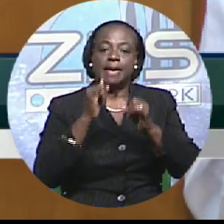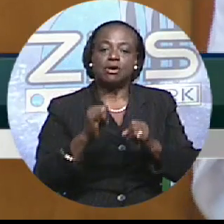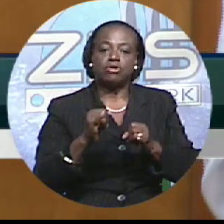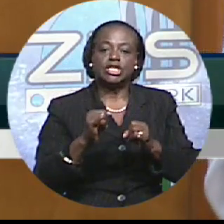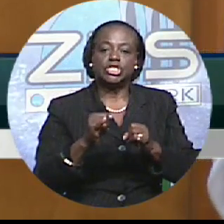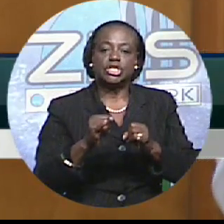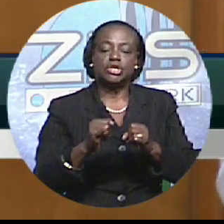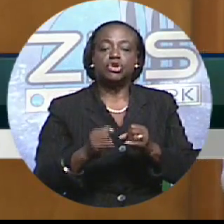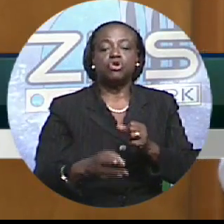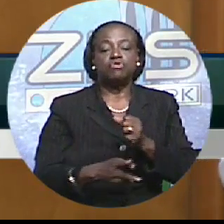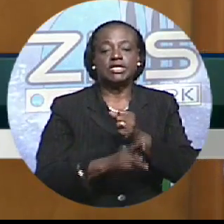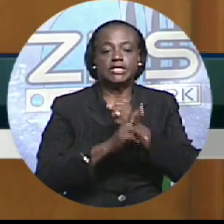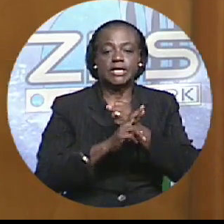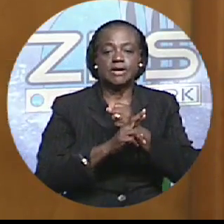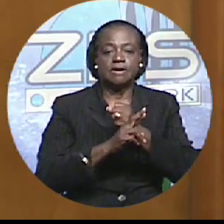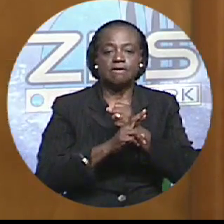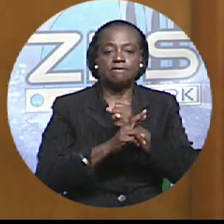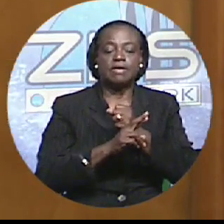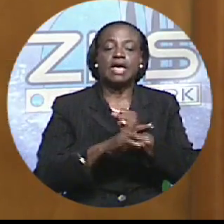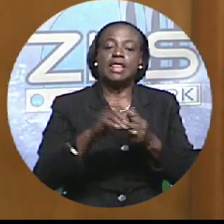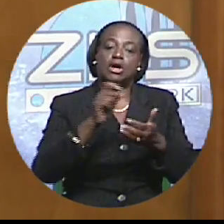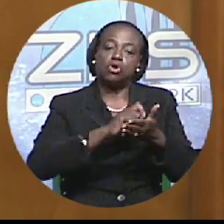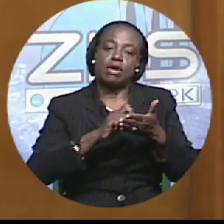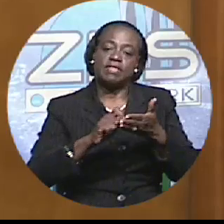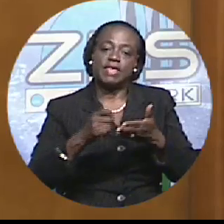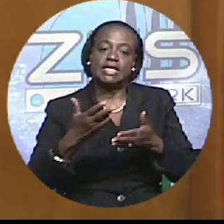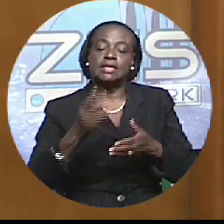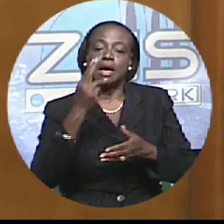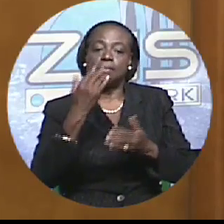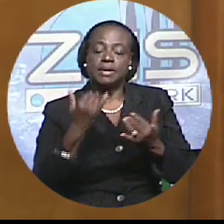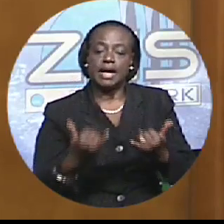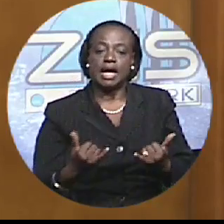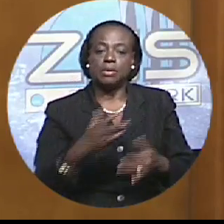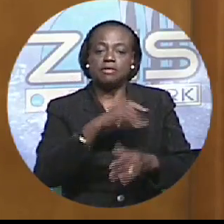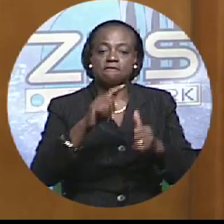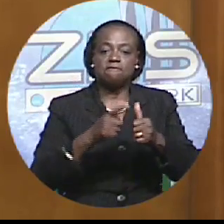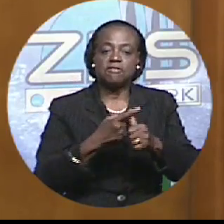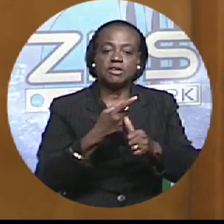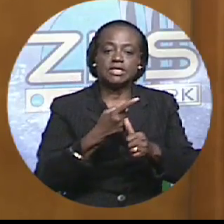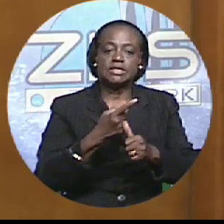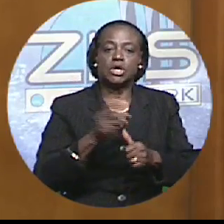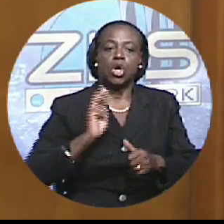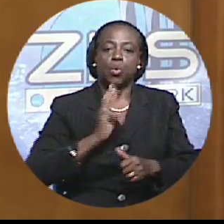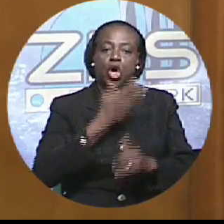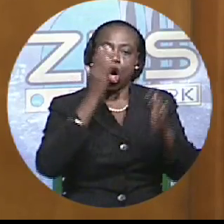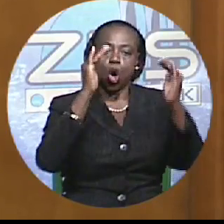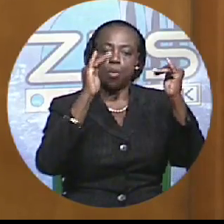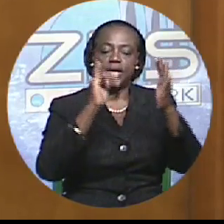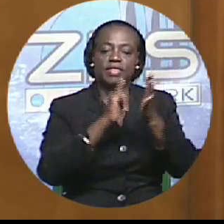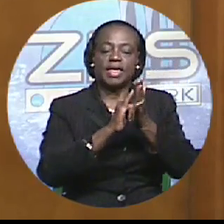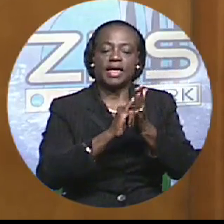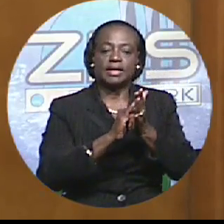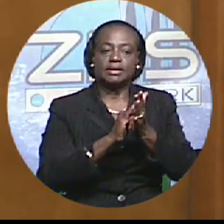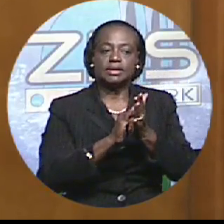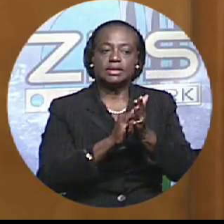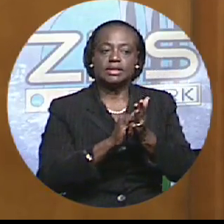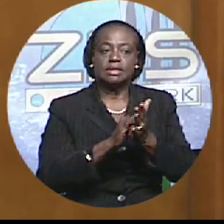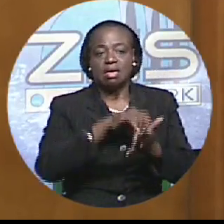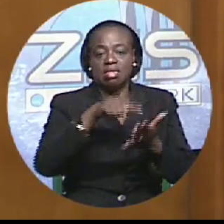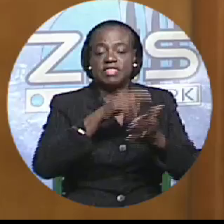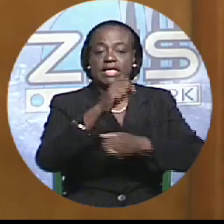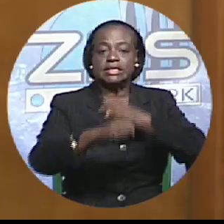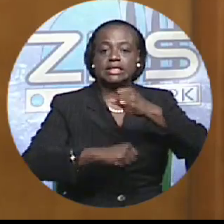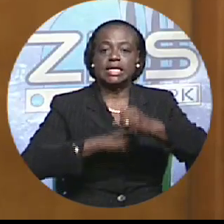being drawn up now, and in the first instance, we're hoping, I think we have an allocation this